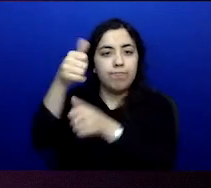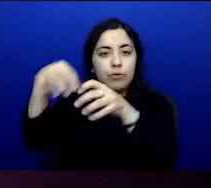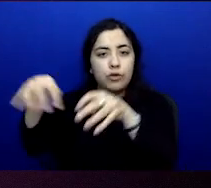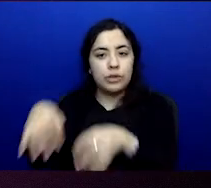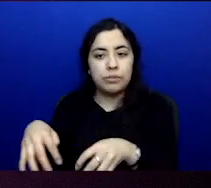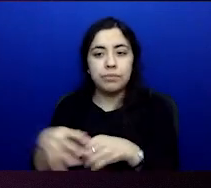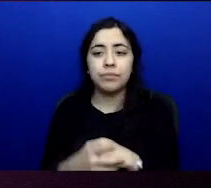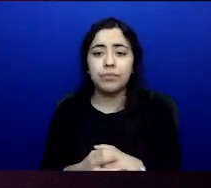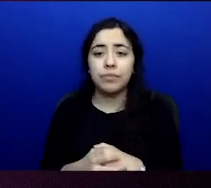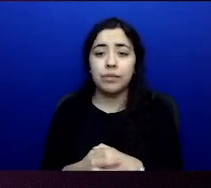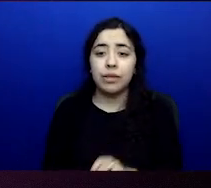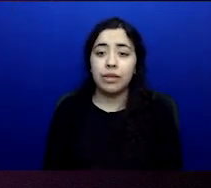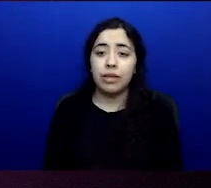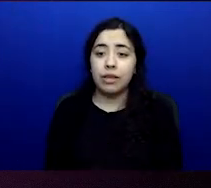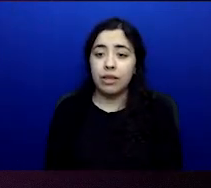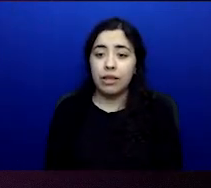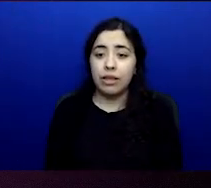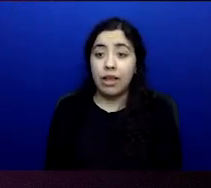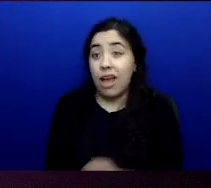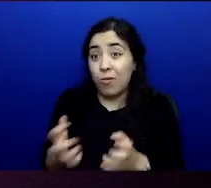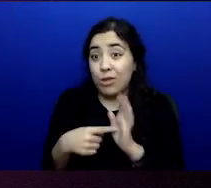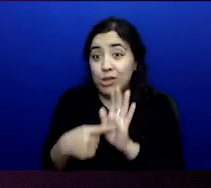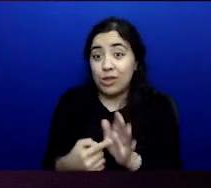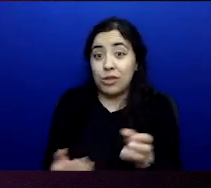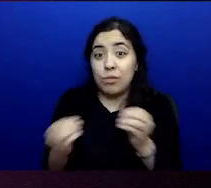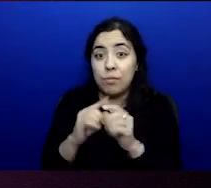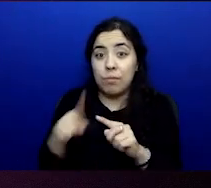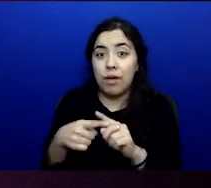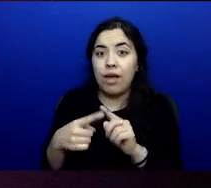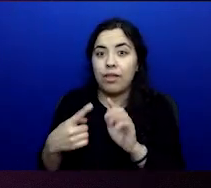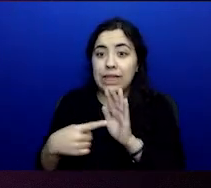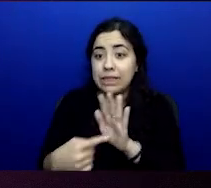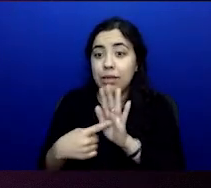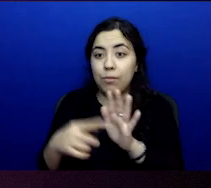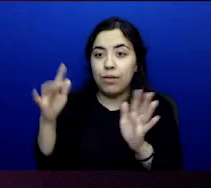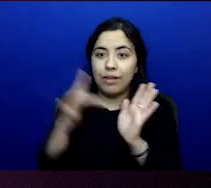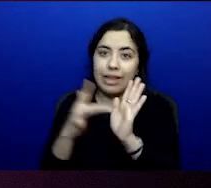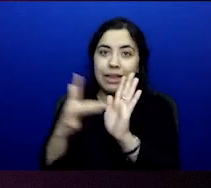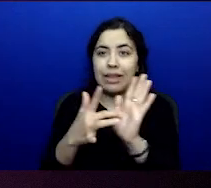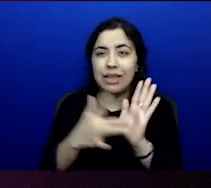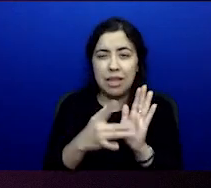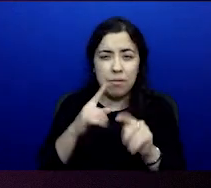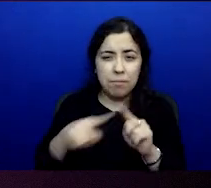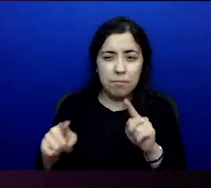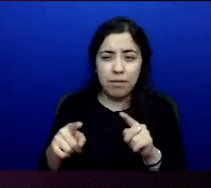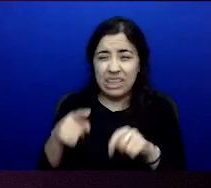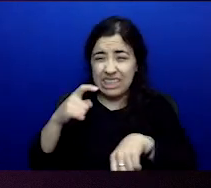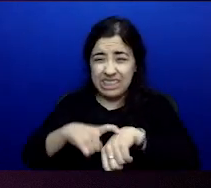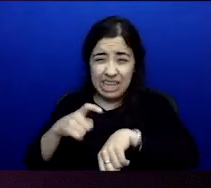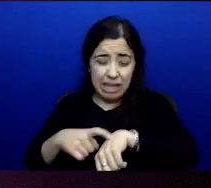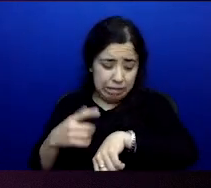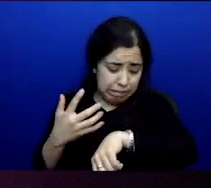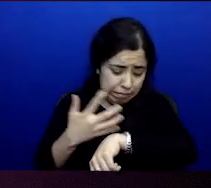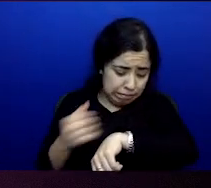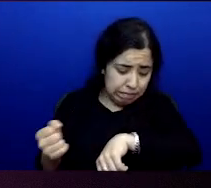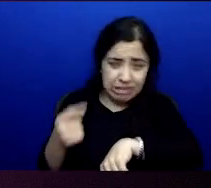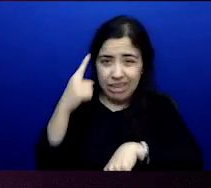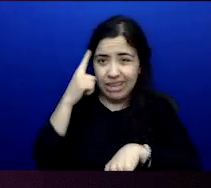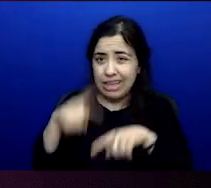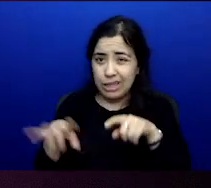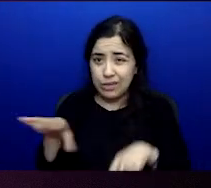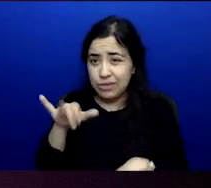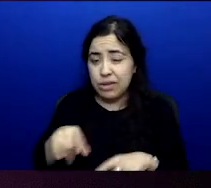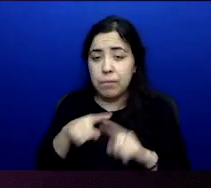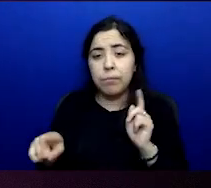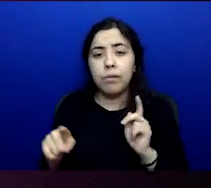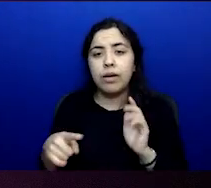So I would have loved to show you all on the demo and click around, but in the interest of time, I don't think I'm able to do so. But that